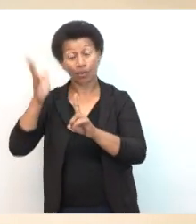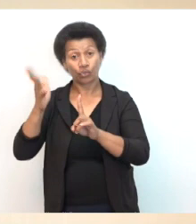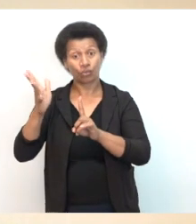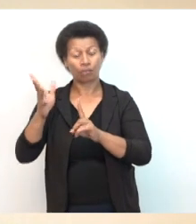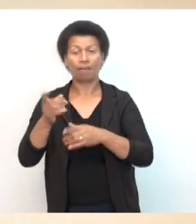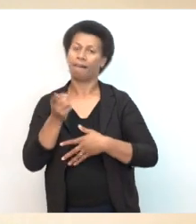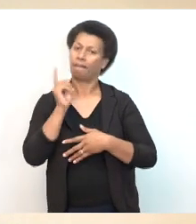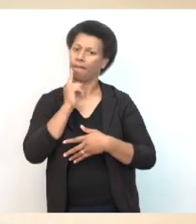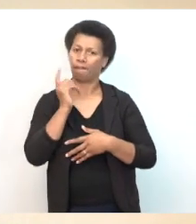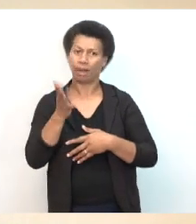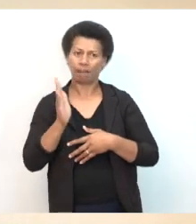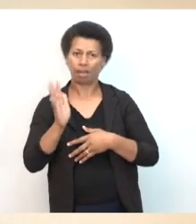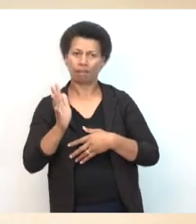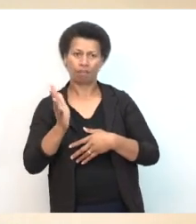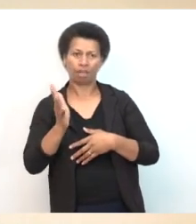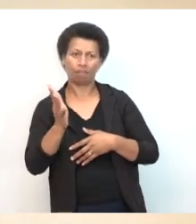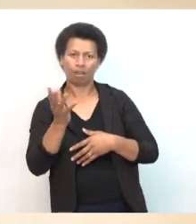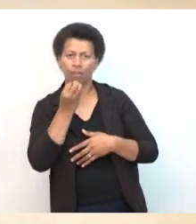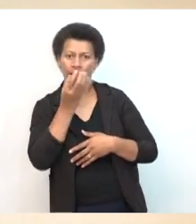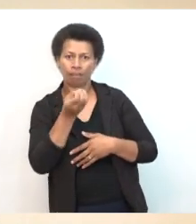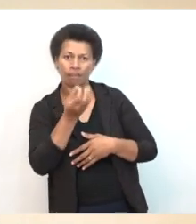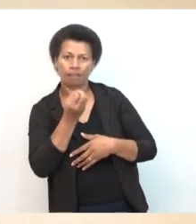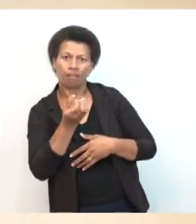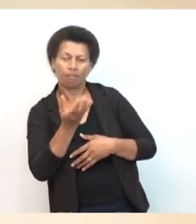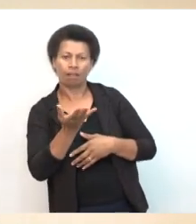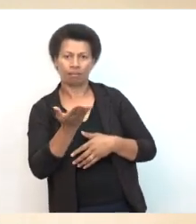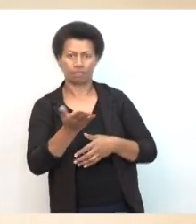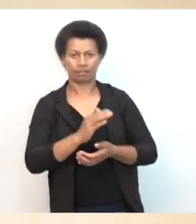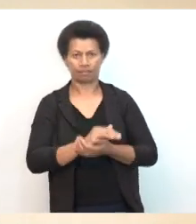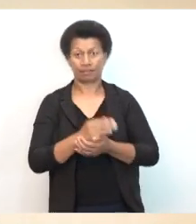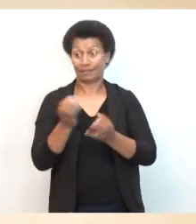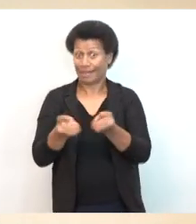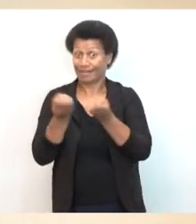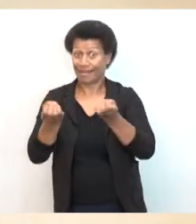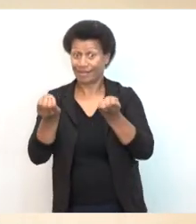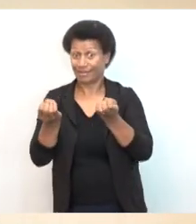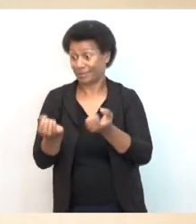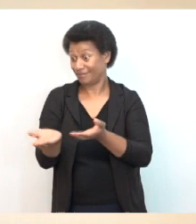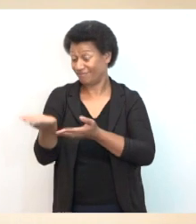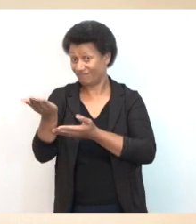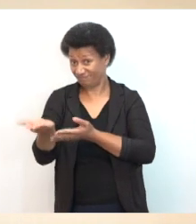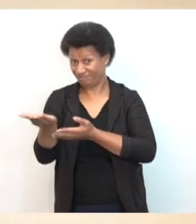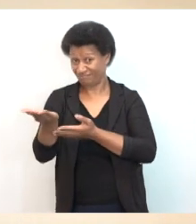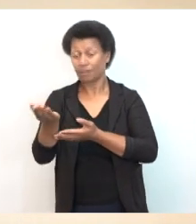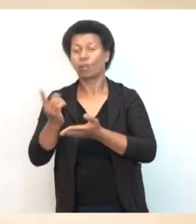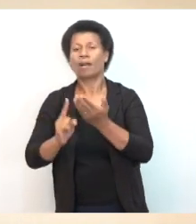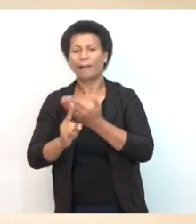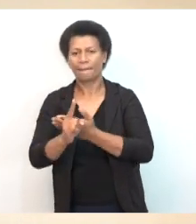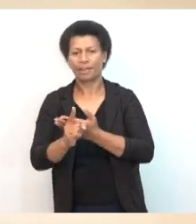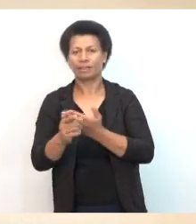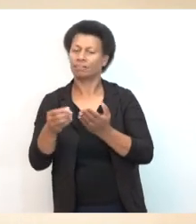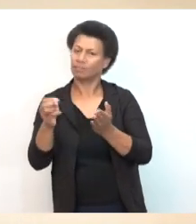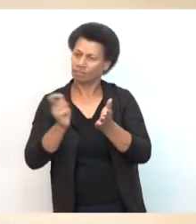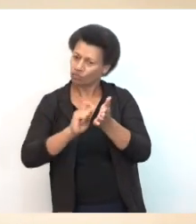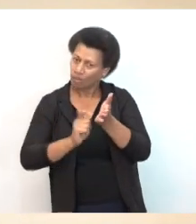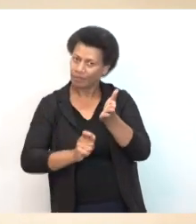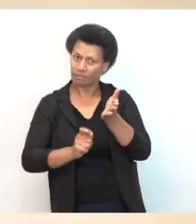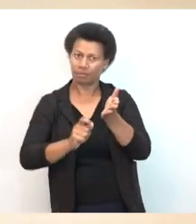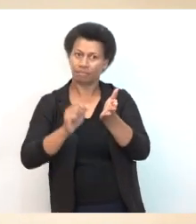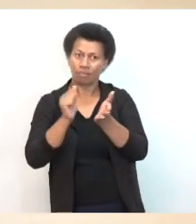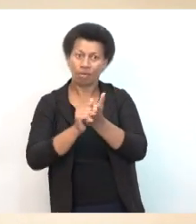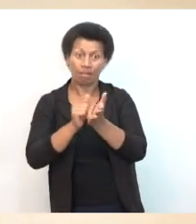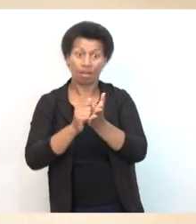2013 Constitution. I encouraged Mr. Kayum to file a constitutional redress application to prove his accusation that the